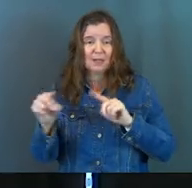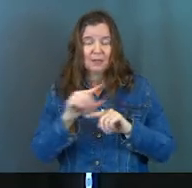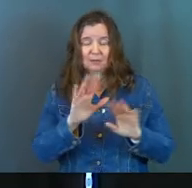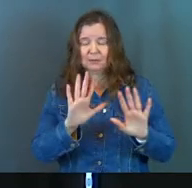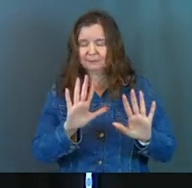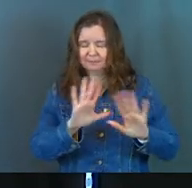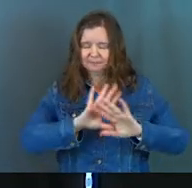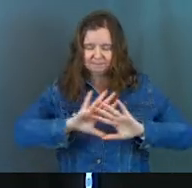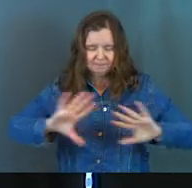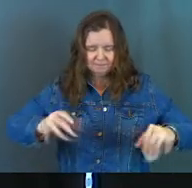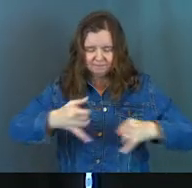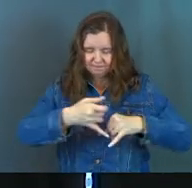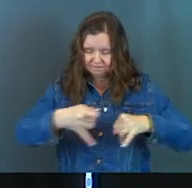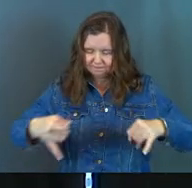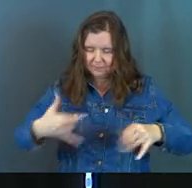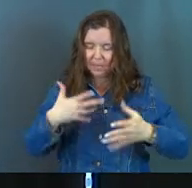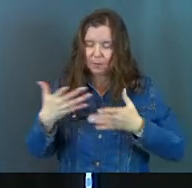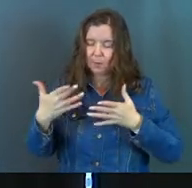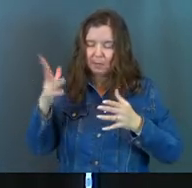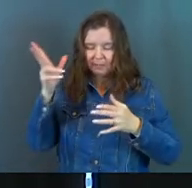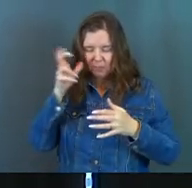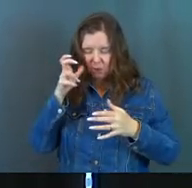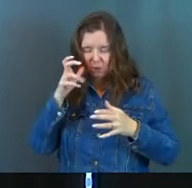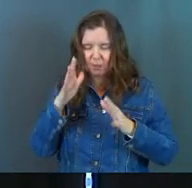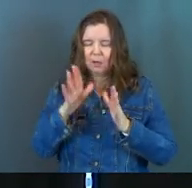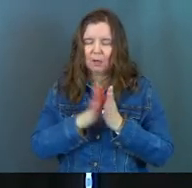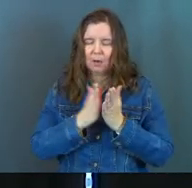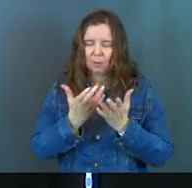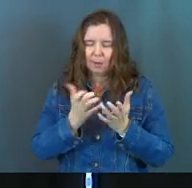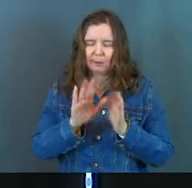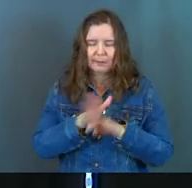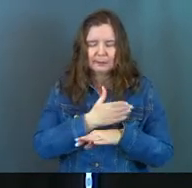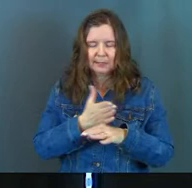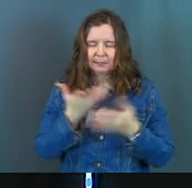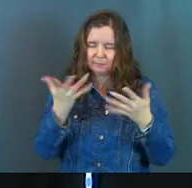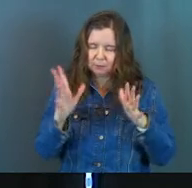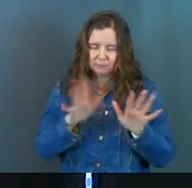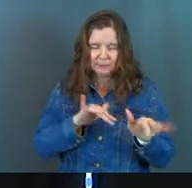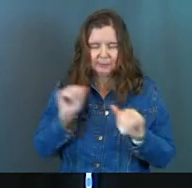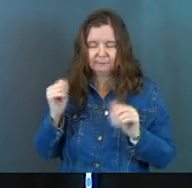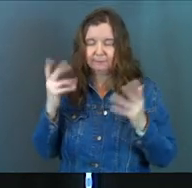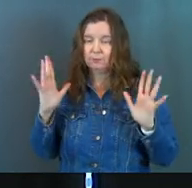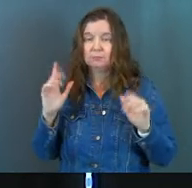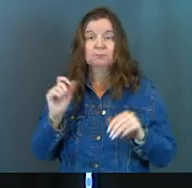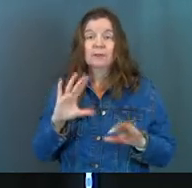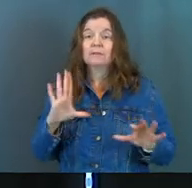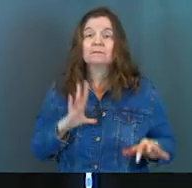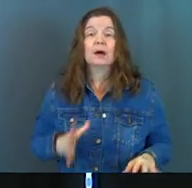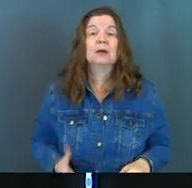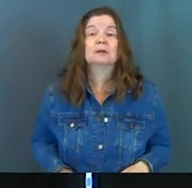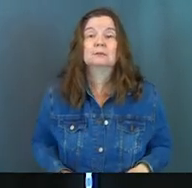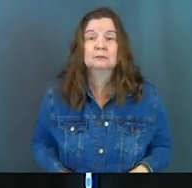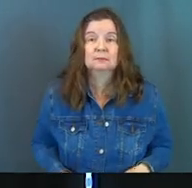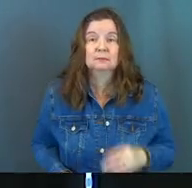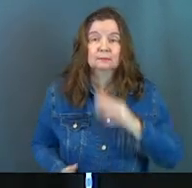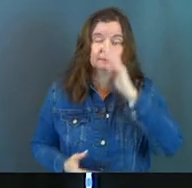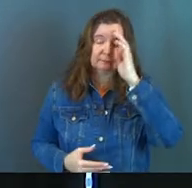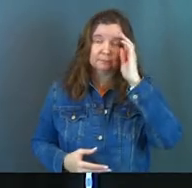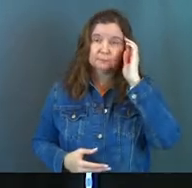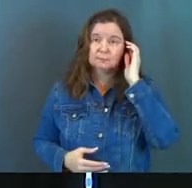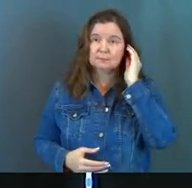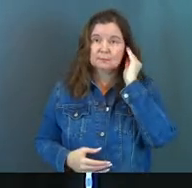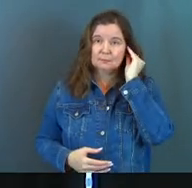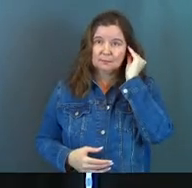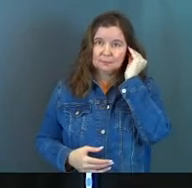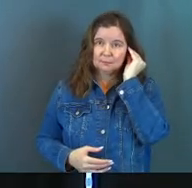here. I just want a sermon, and I want some singing, and let's do this thing. Then do that. Hide in the